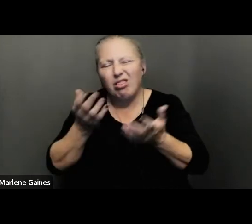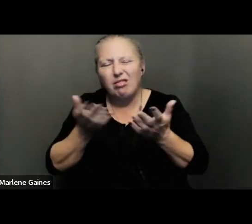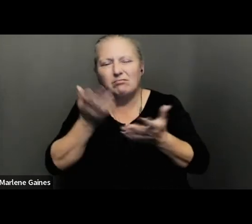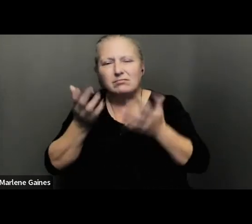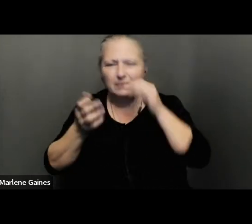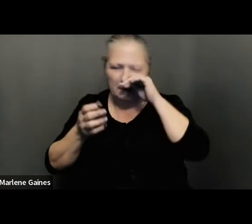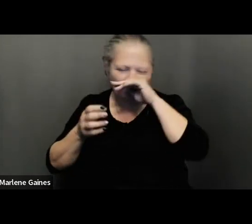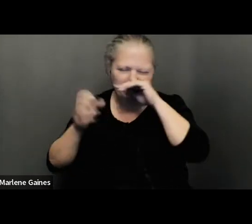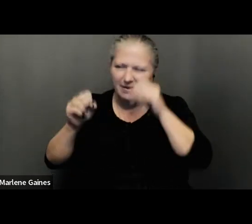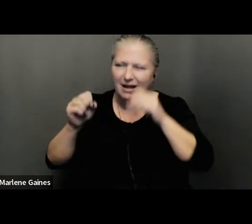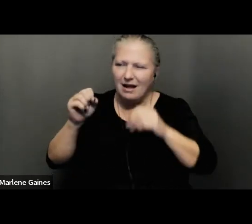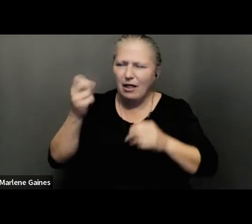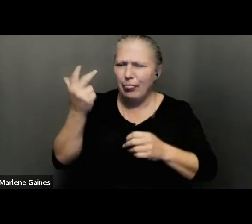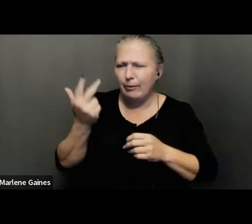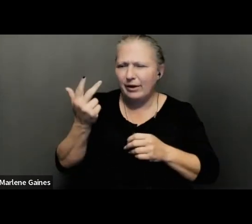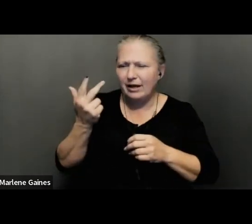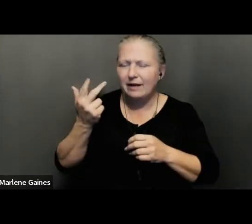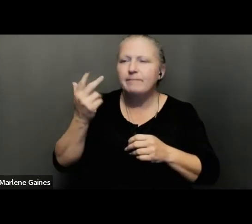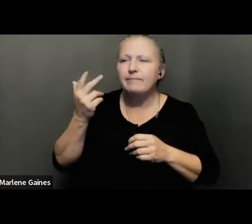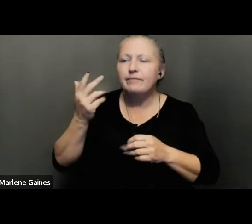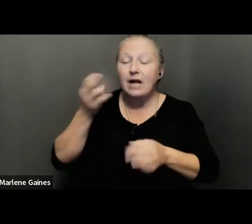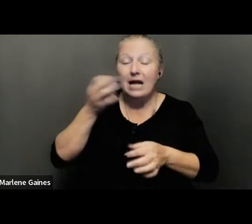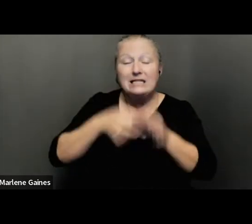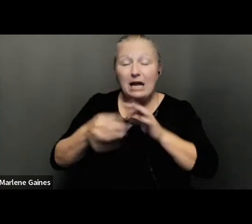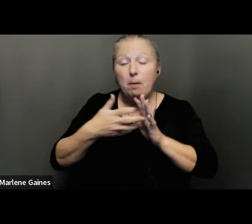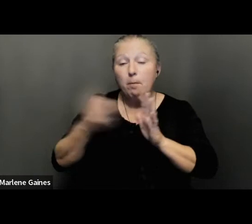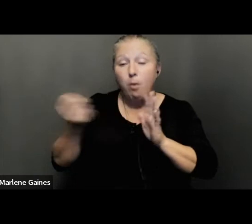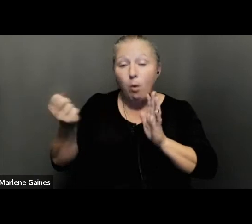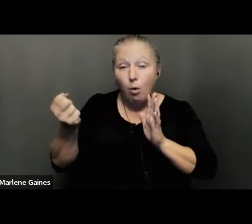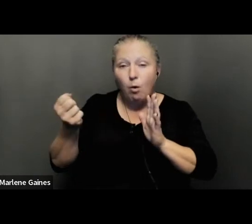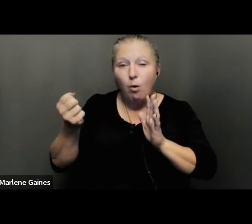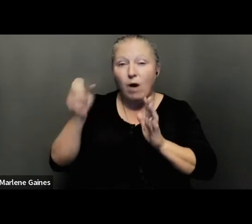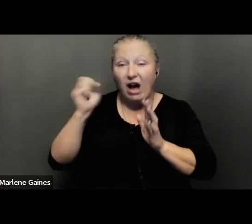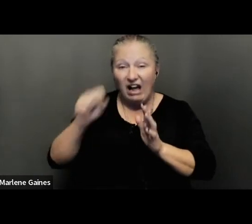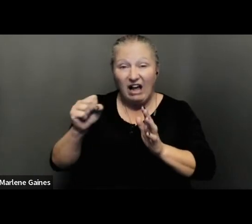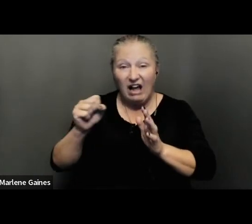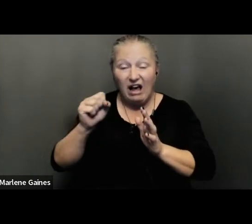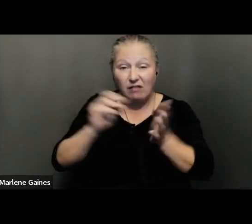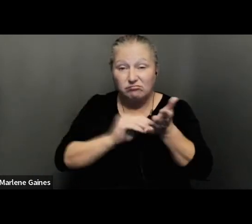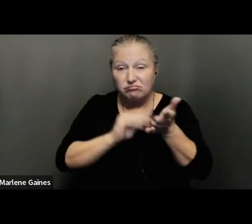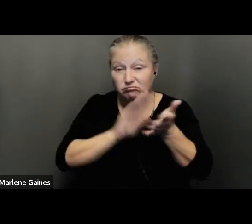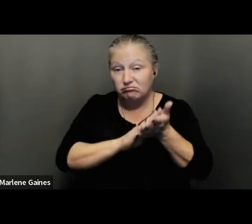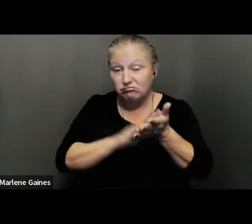it's go number down. 3. So instead of pulling it, can we make a note in the